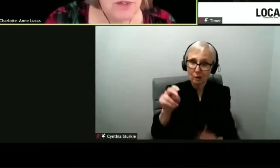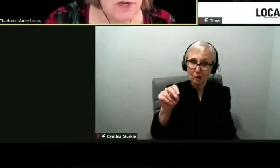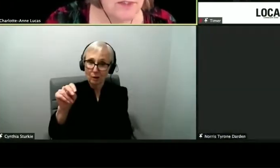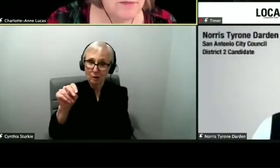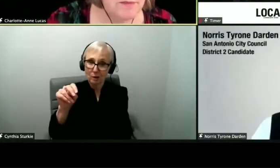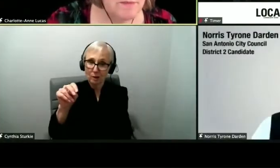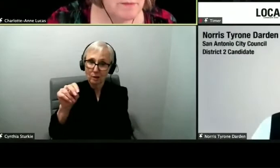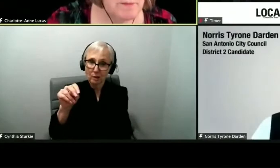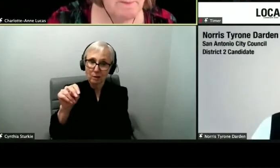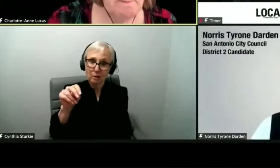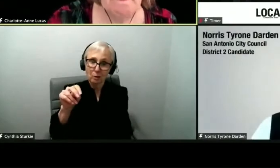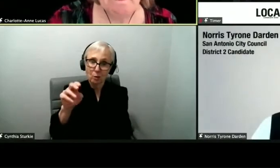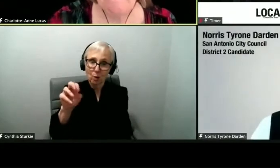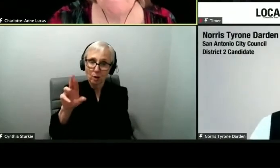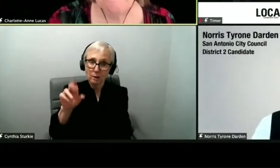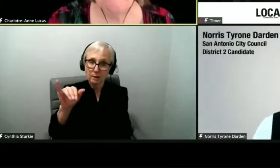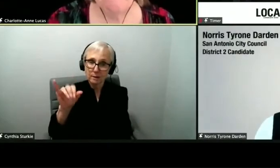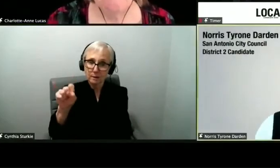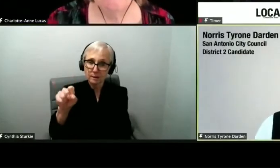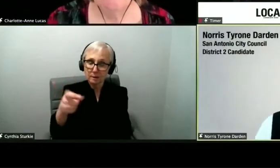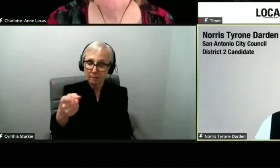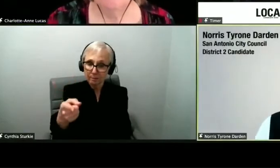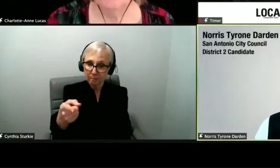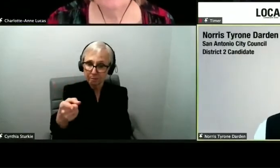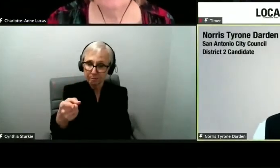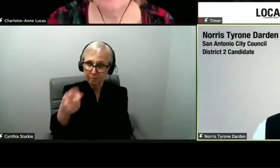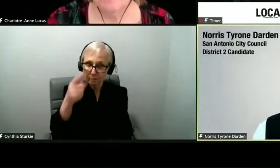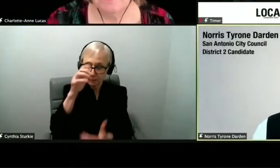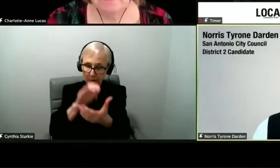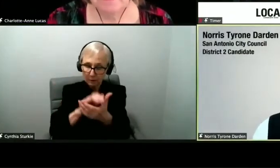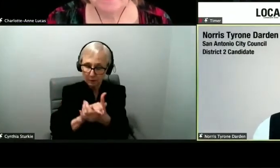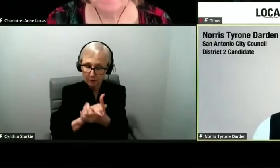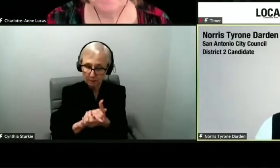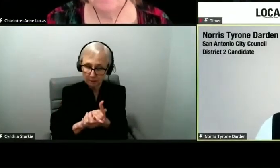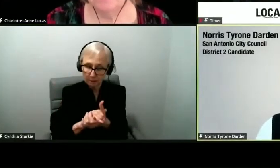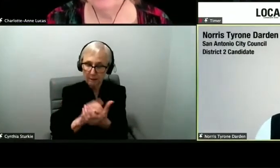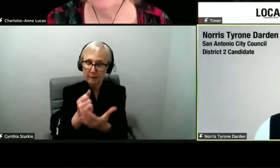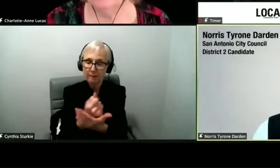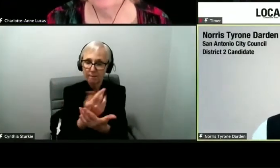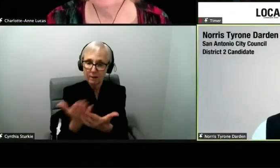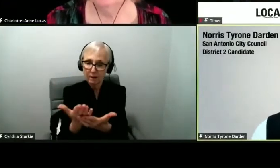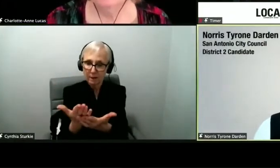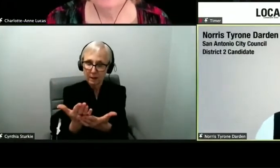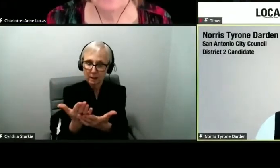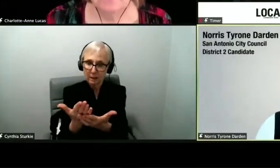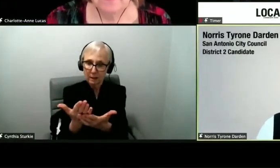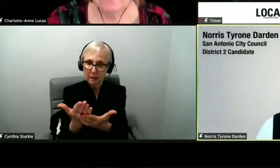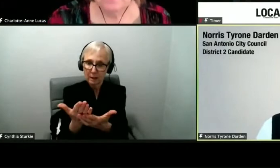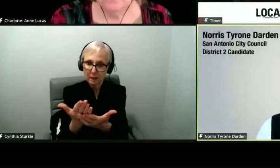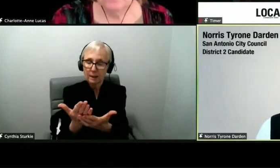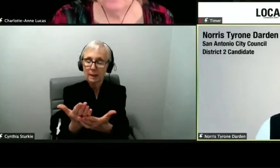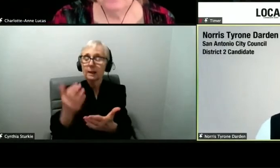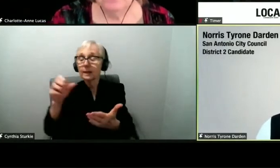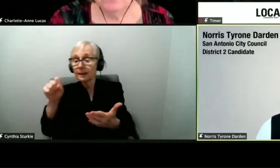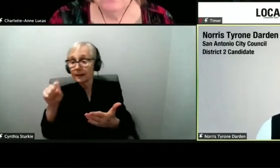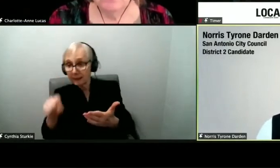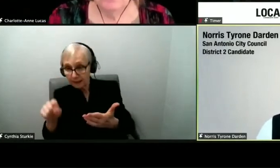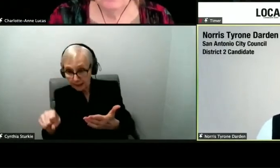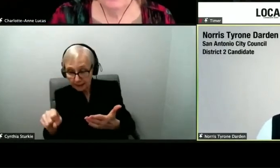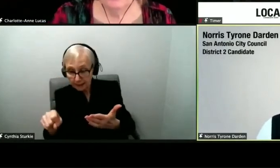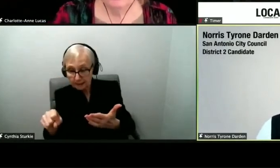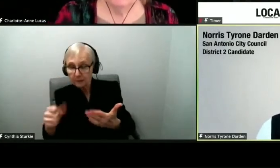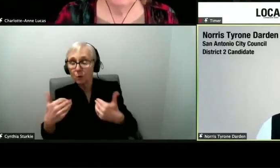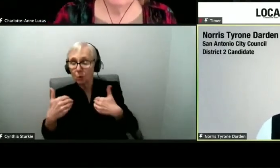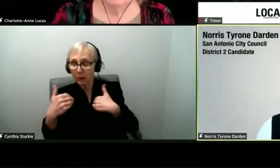Tyrone Darden. So I believe that everything is relative. Yes, we do have a